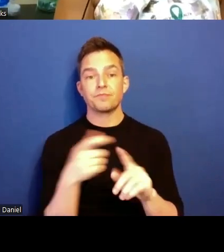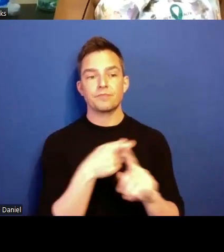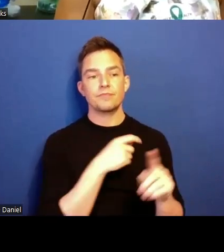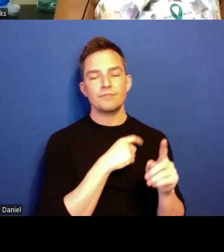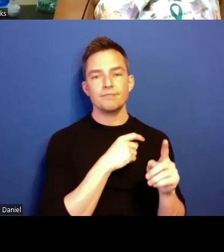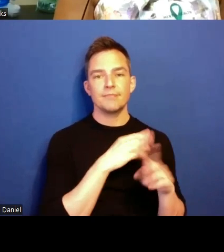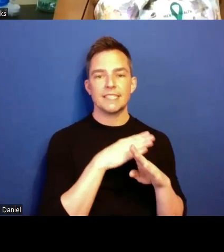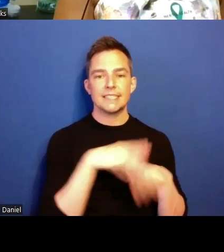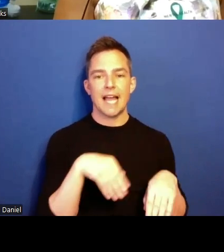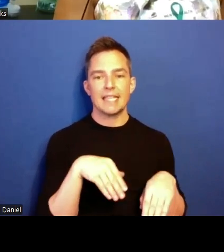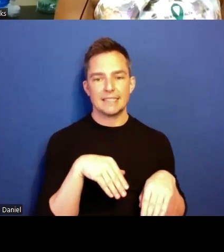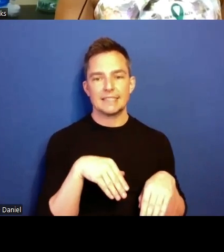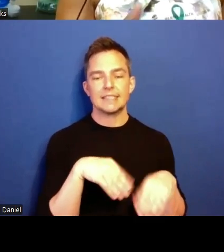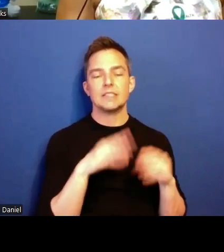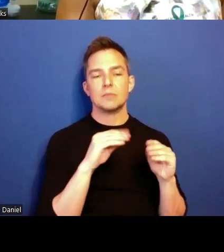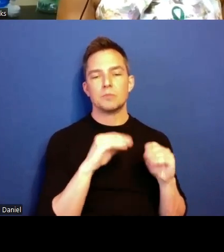silent.